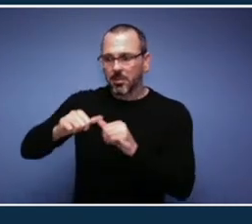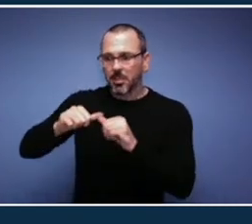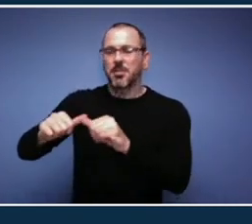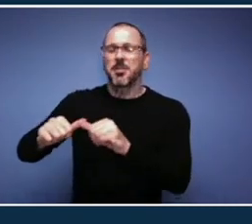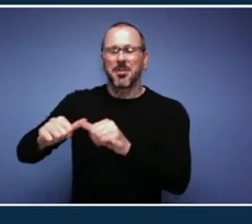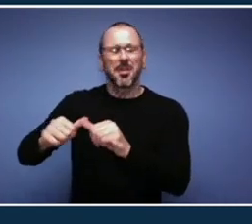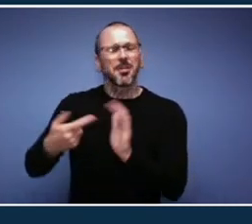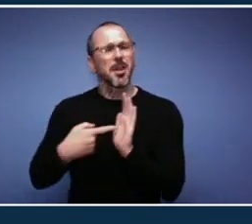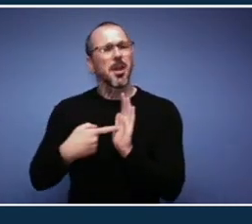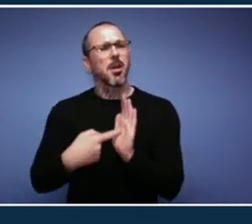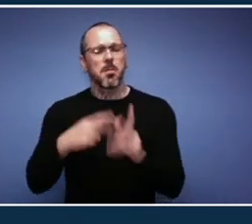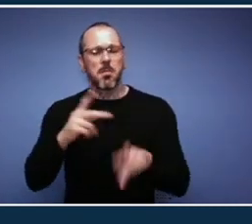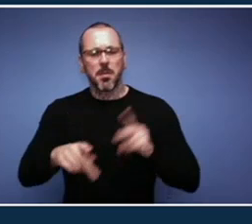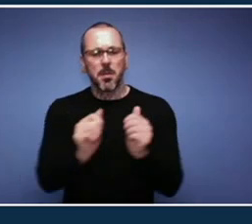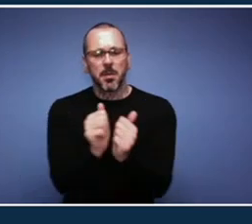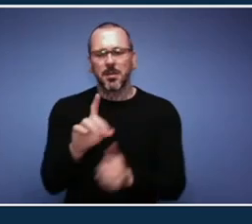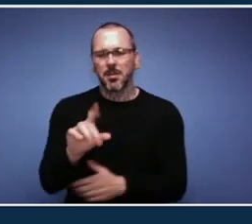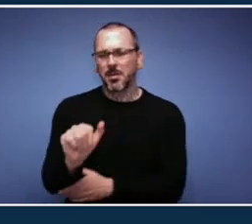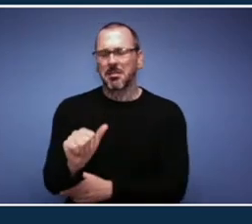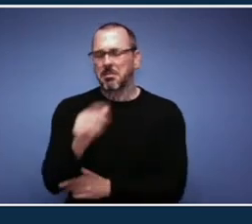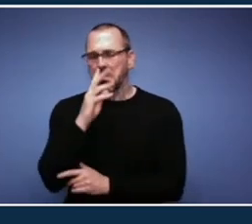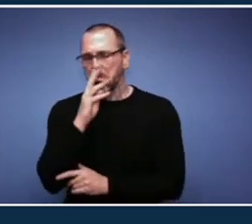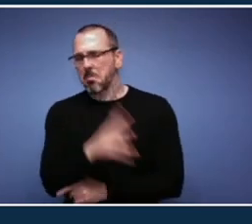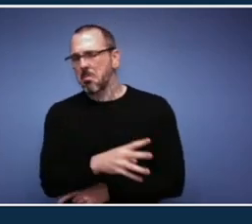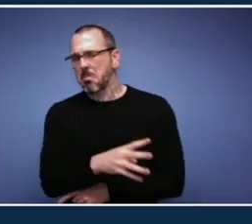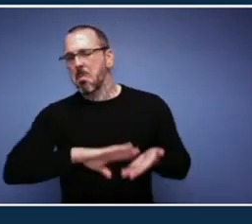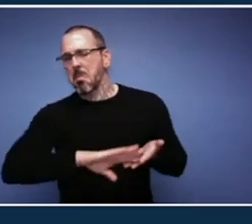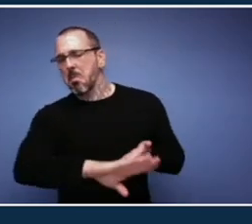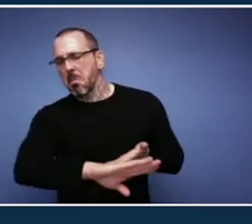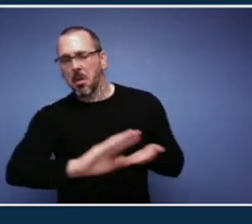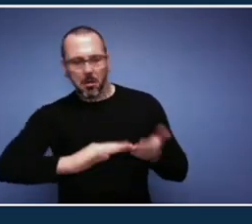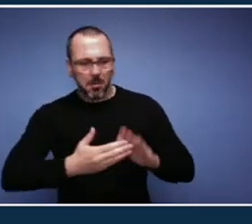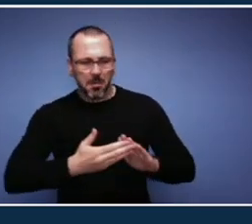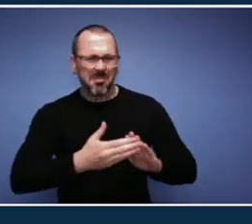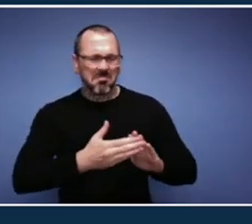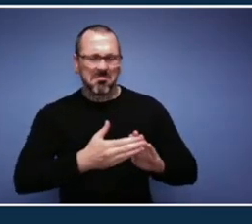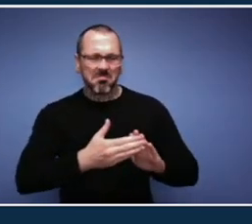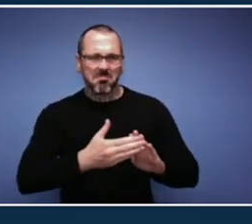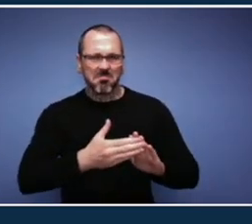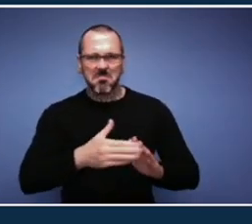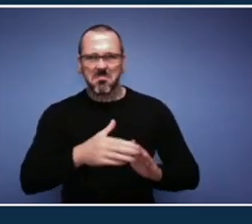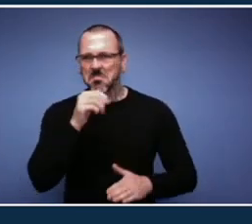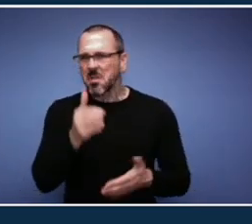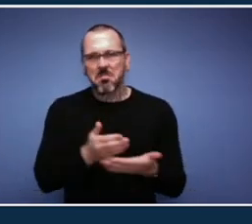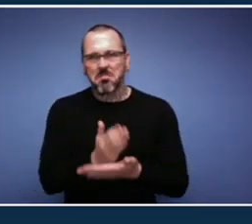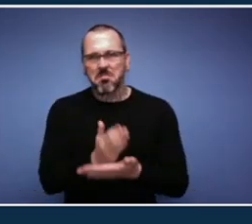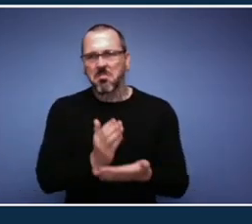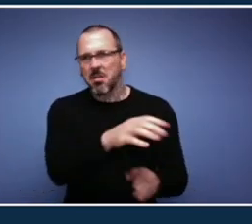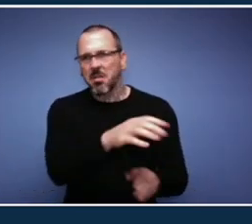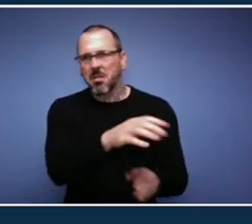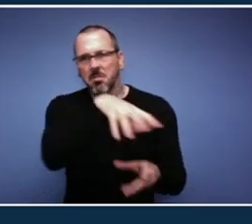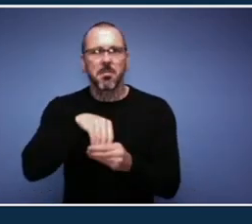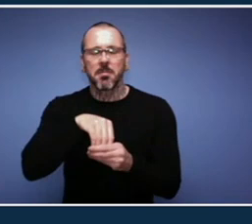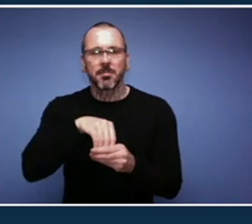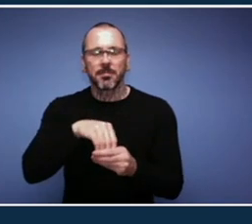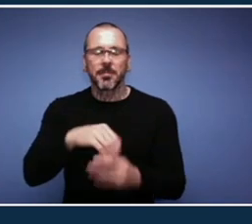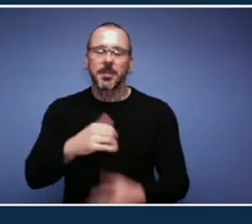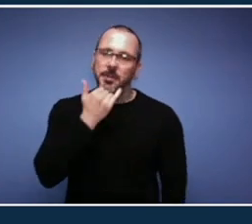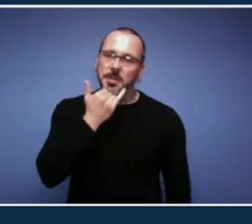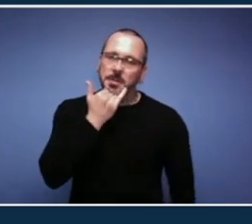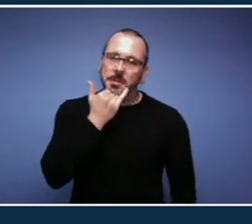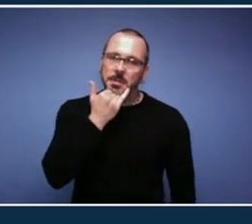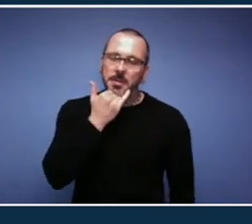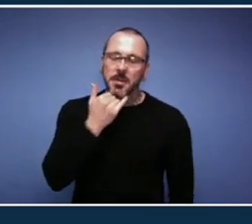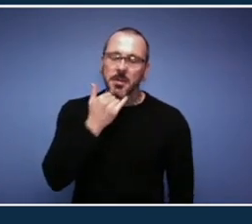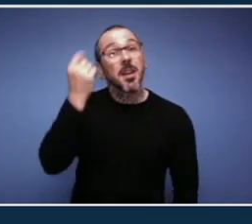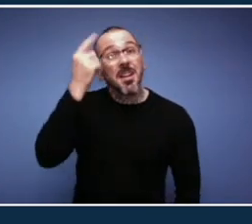and ableism ignores the basic desire that we all share to have a meaningful life. I